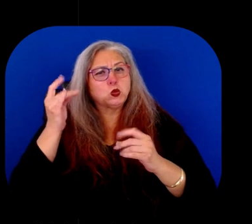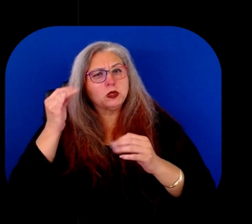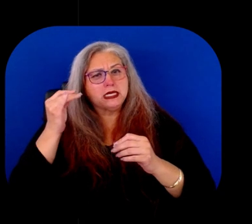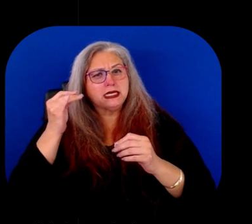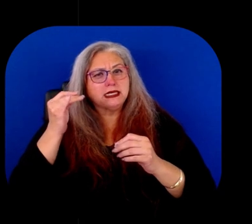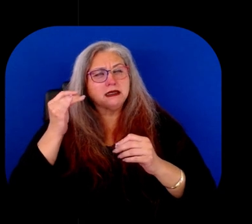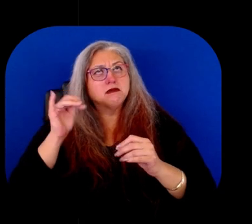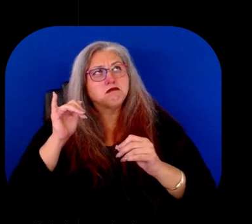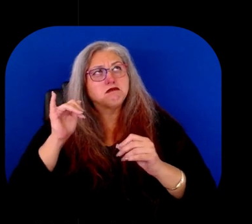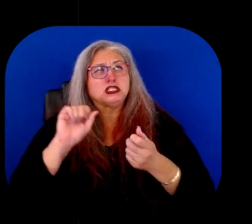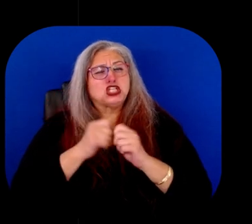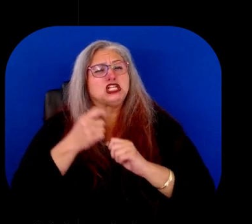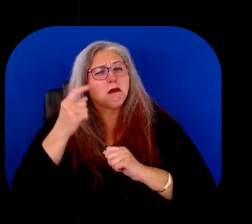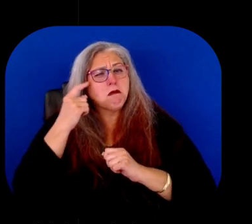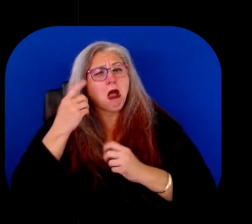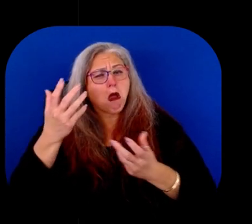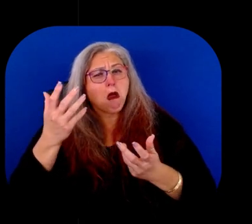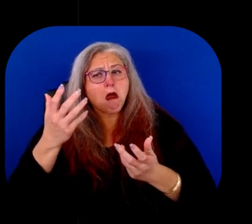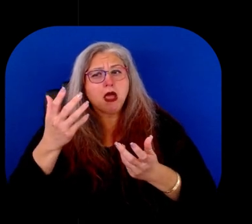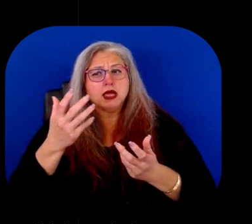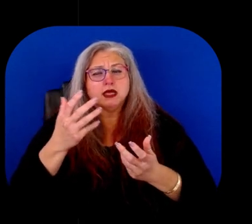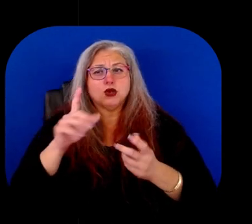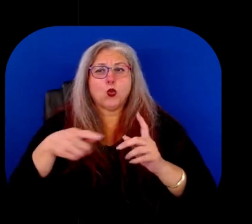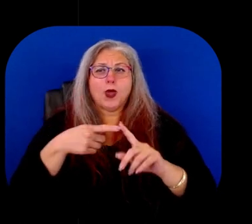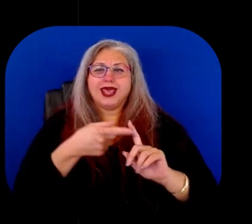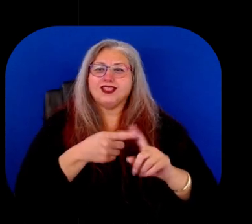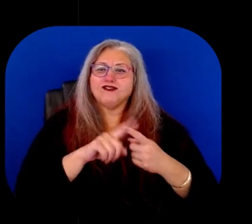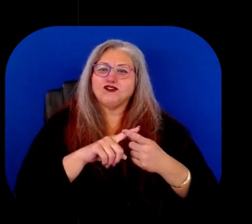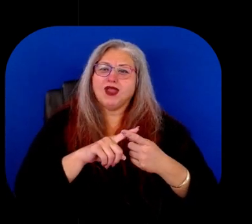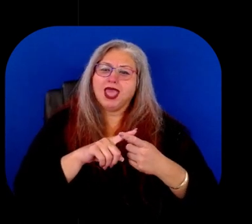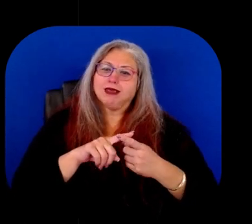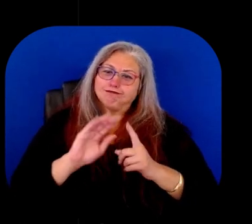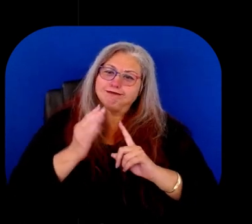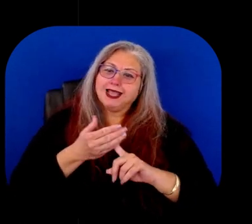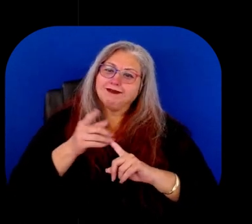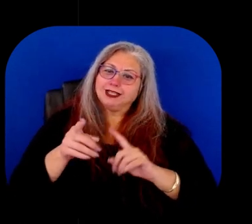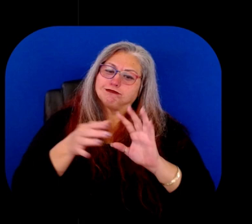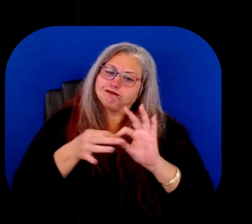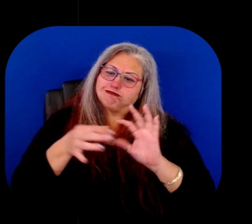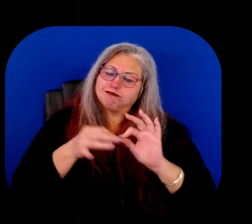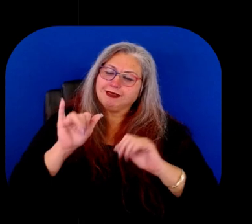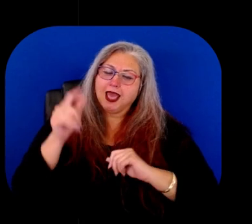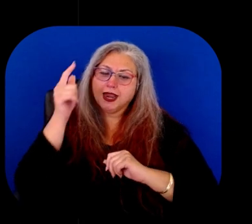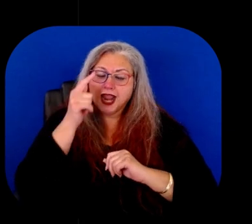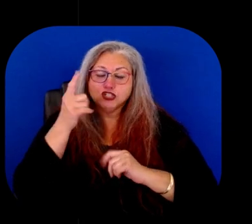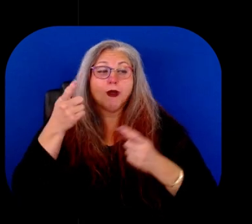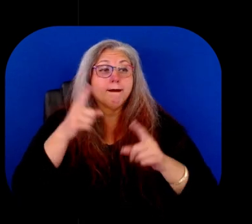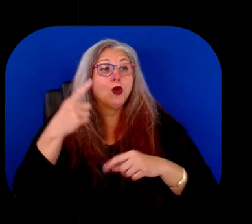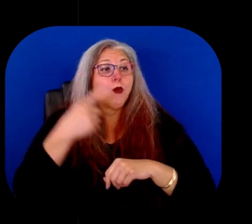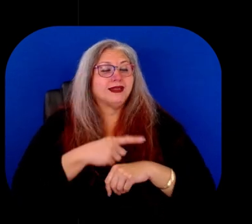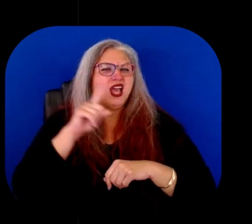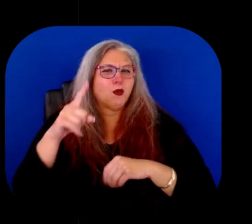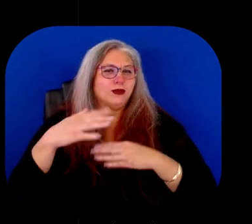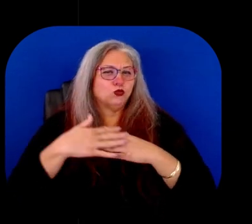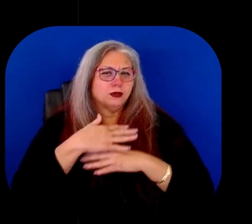and, you know, change her mind about it when her friend spoke to her in that logic. So one day they were on